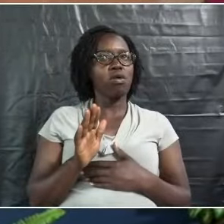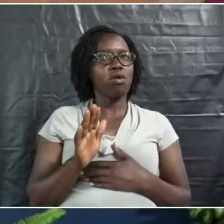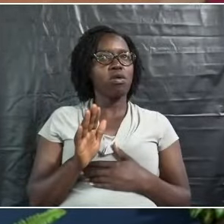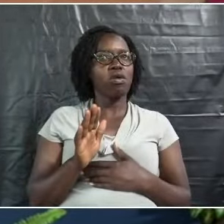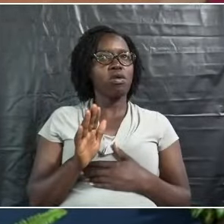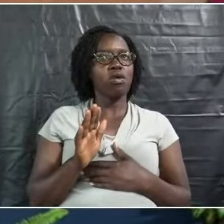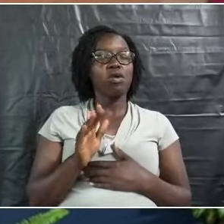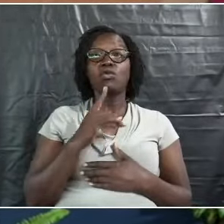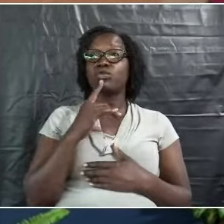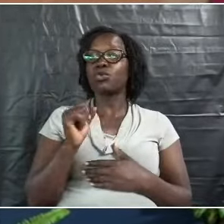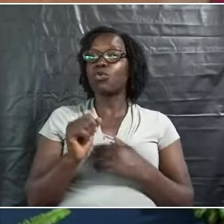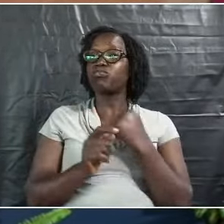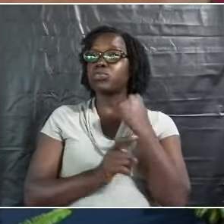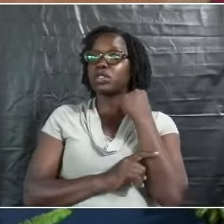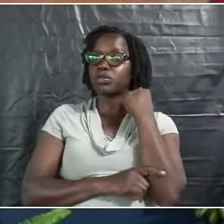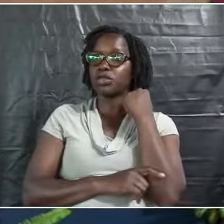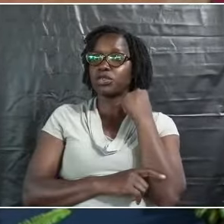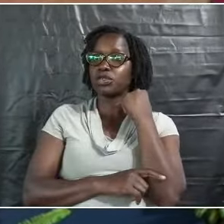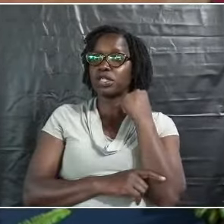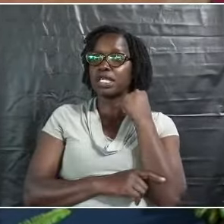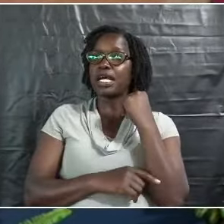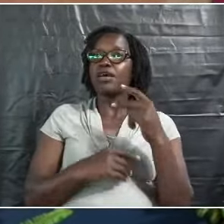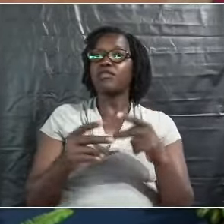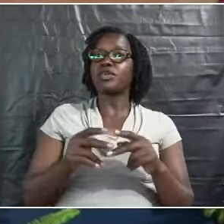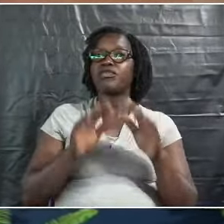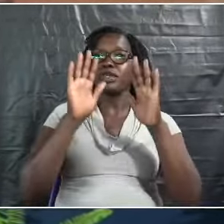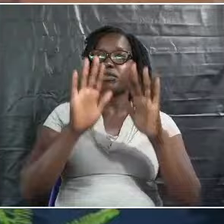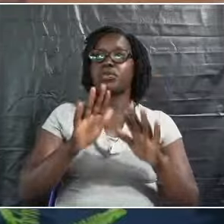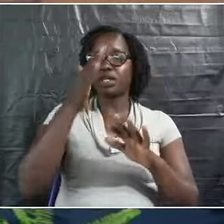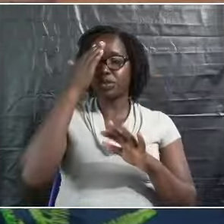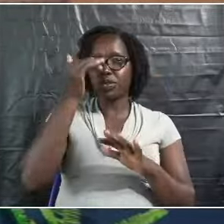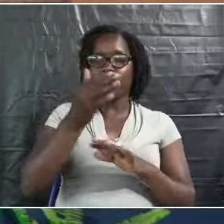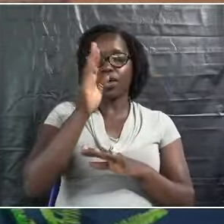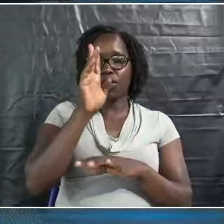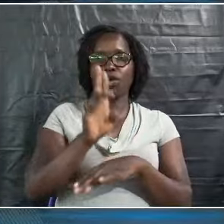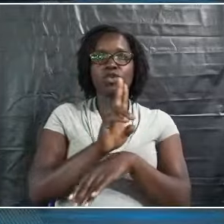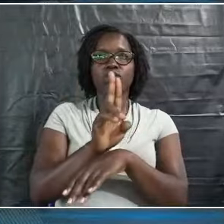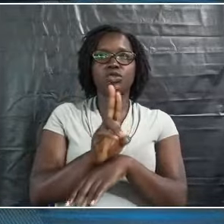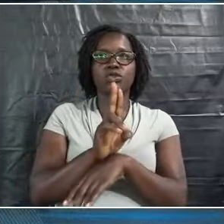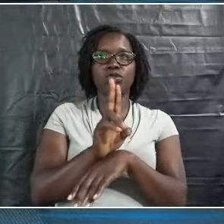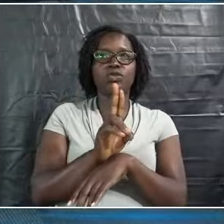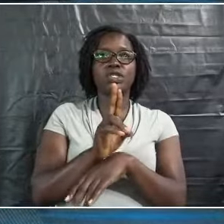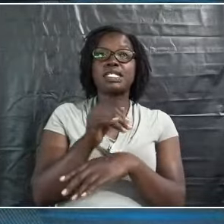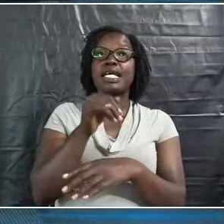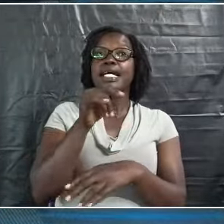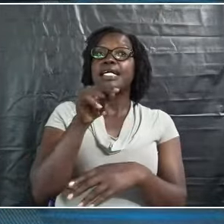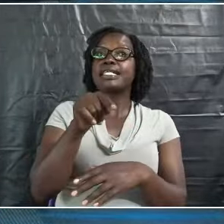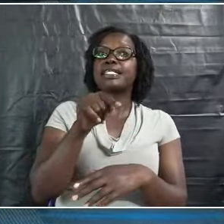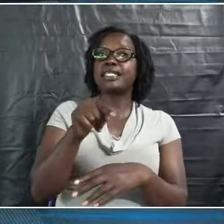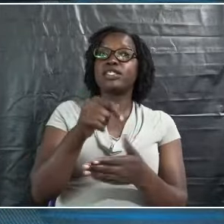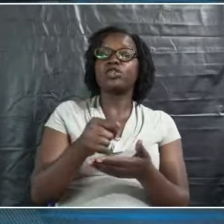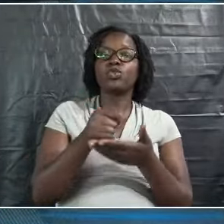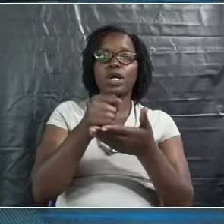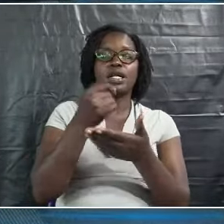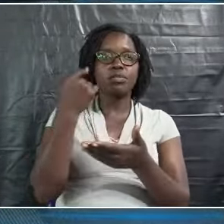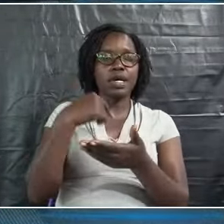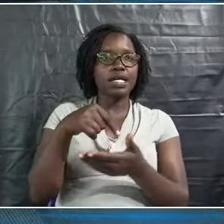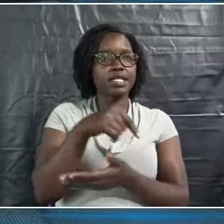So temptation is very useful because God uses it to help